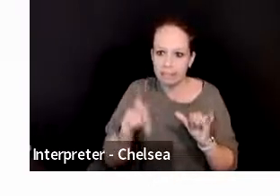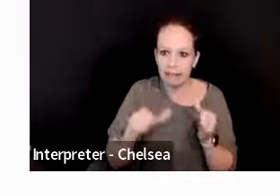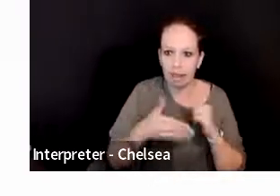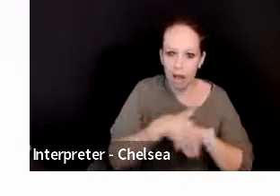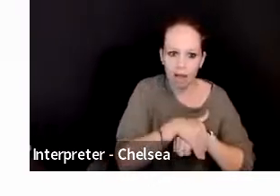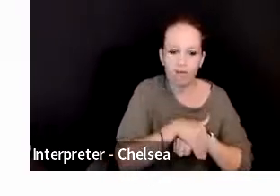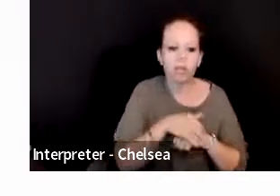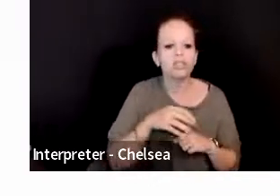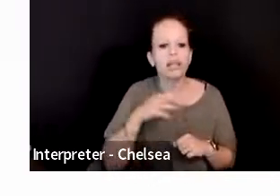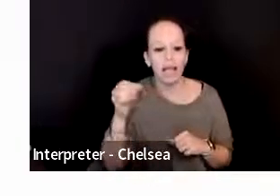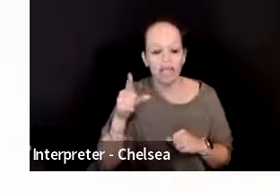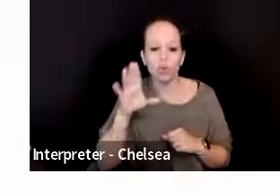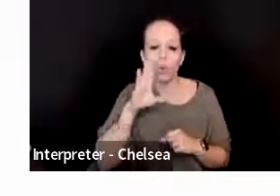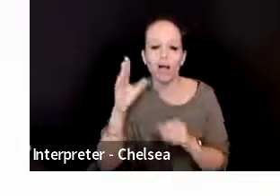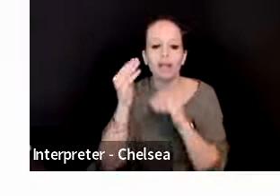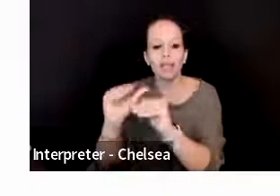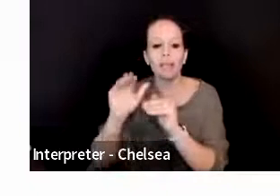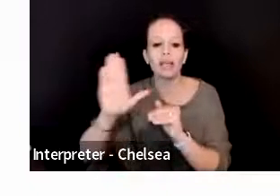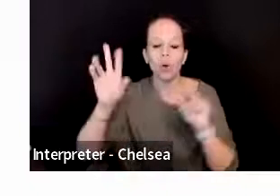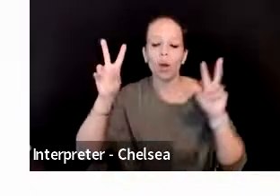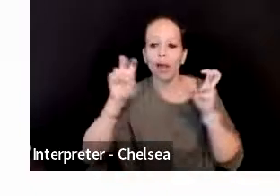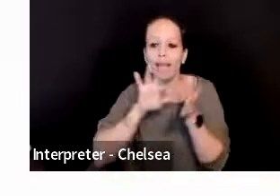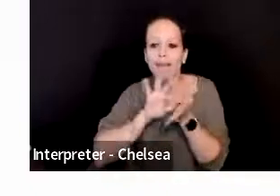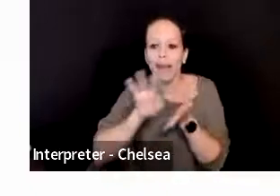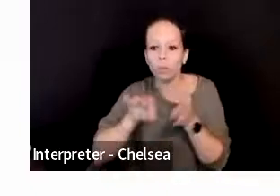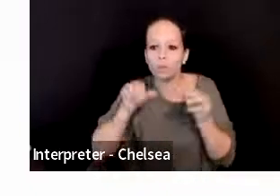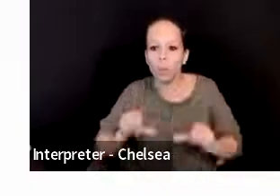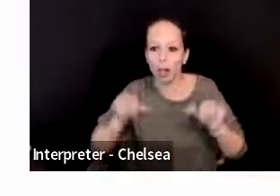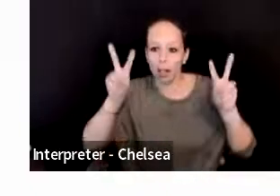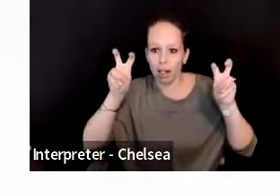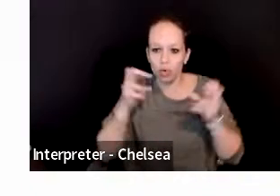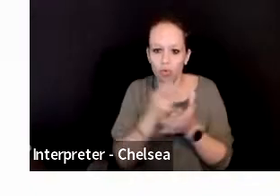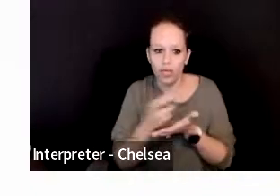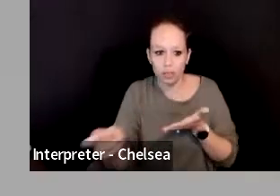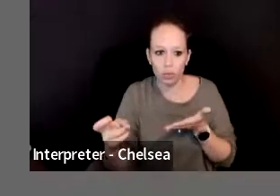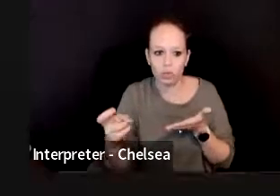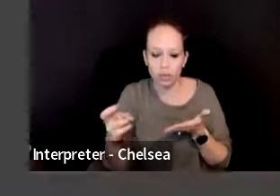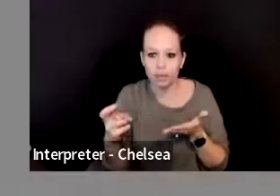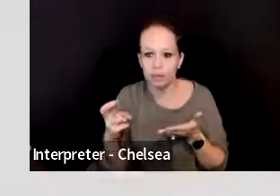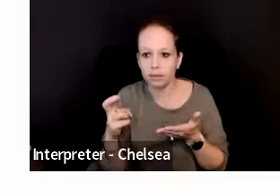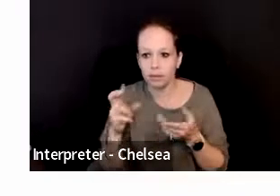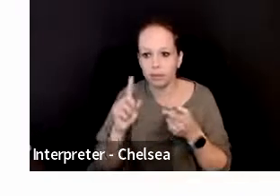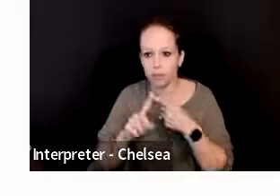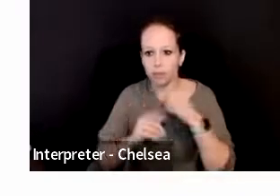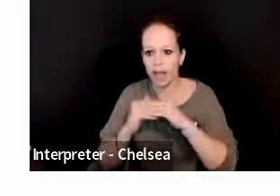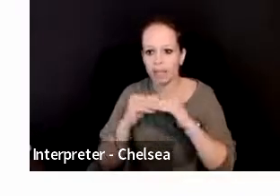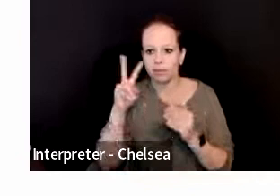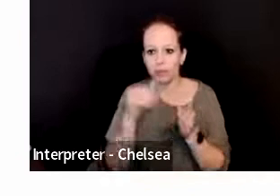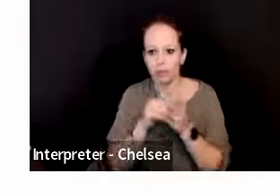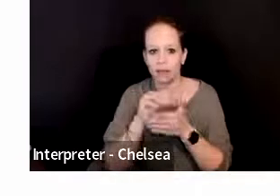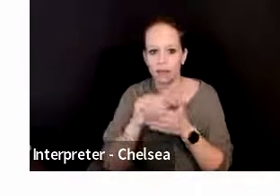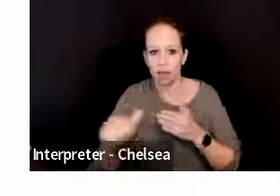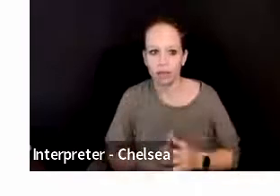Social Security calls your countable resources to $2,000. Where can you go for